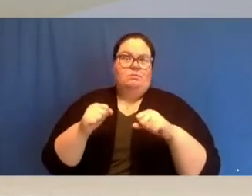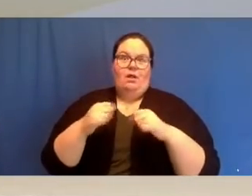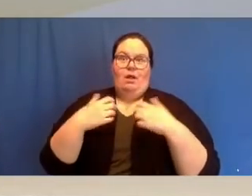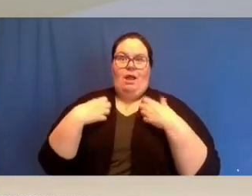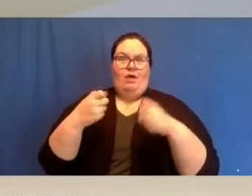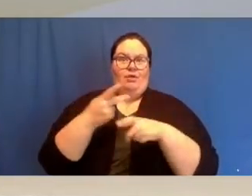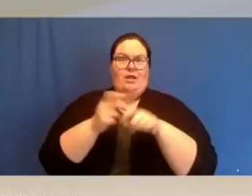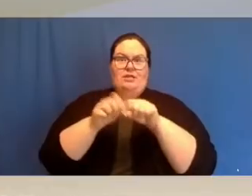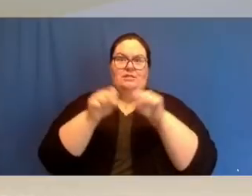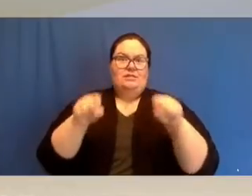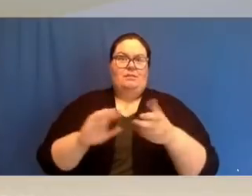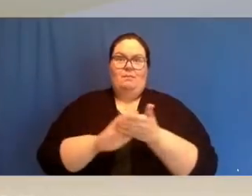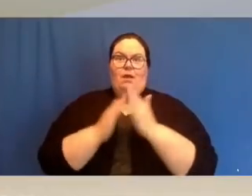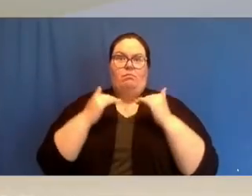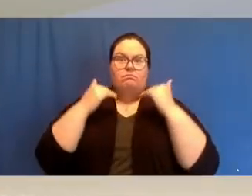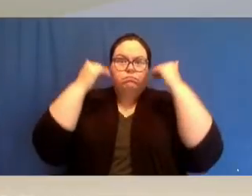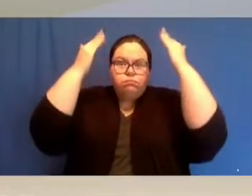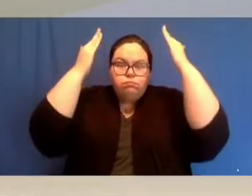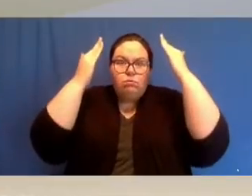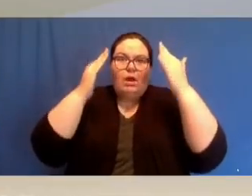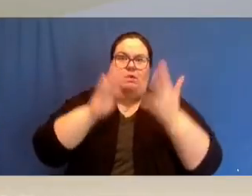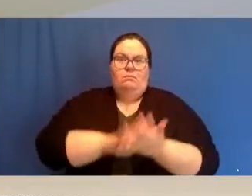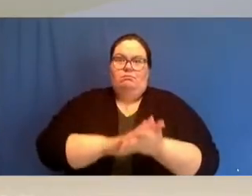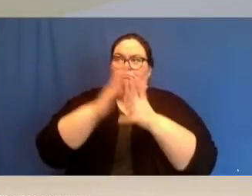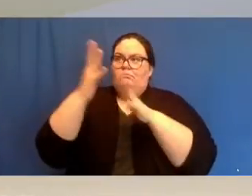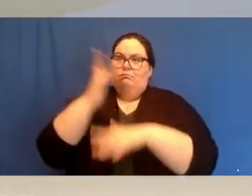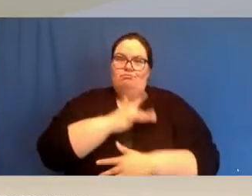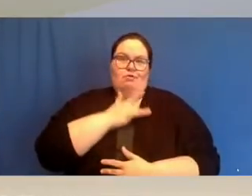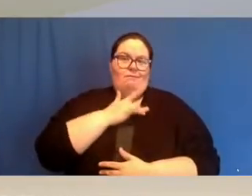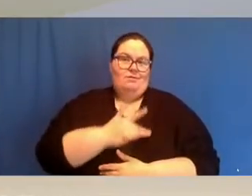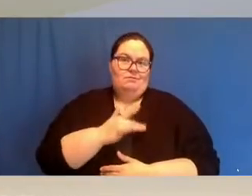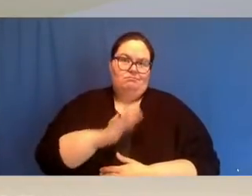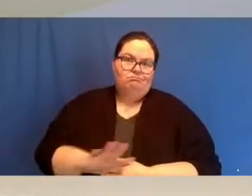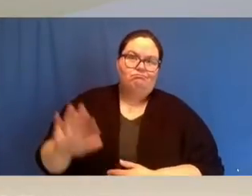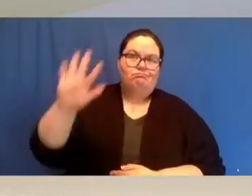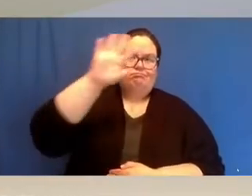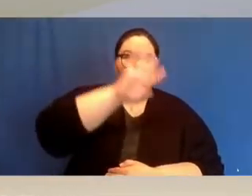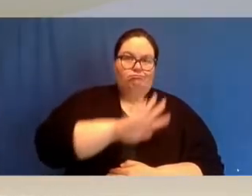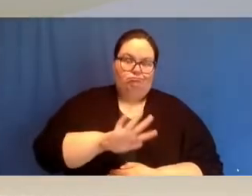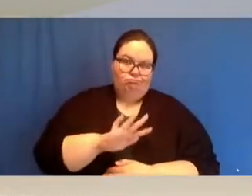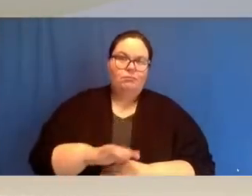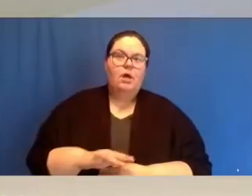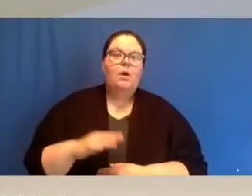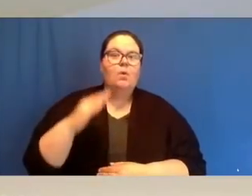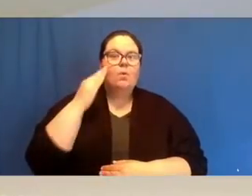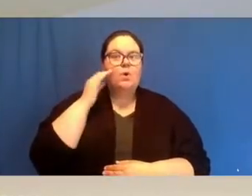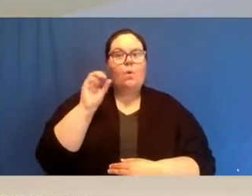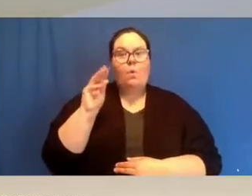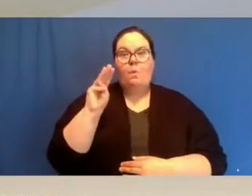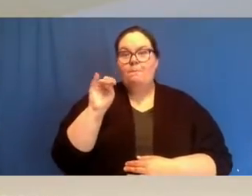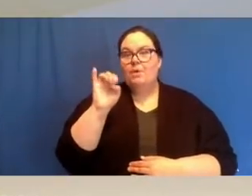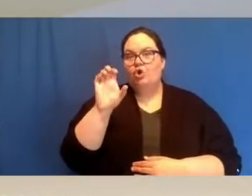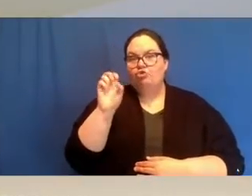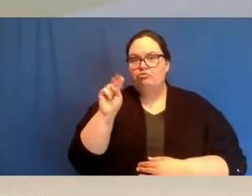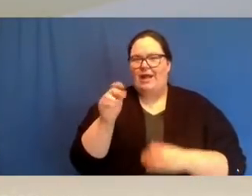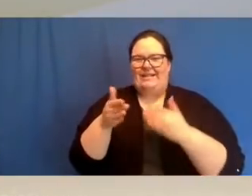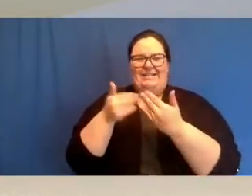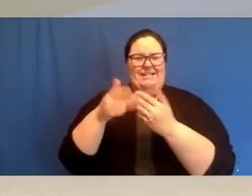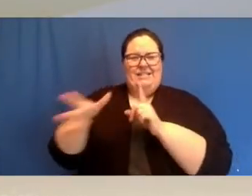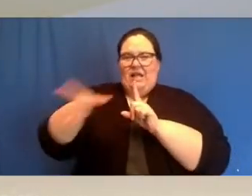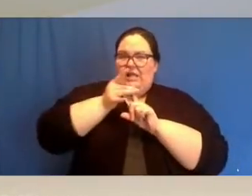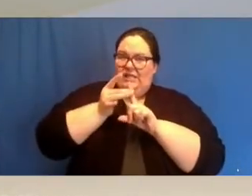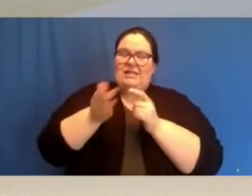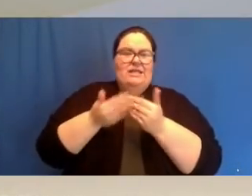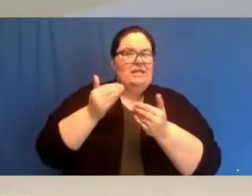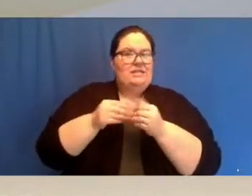of our healthcare system and to disrupt the province in general. We know the Omicron variant is highly transmissible, and